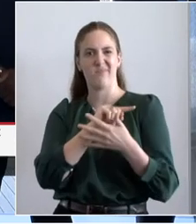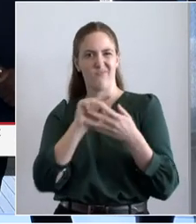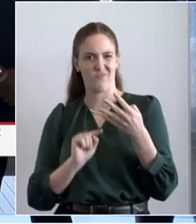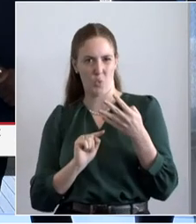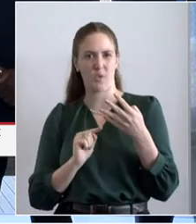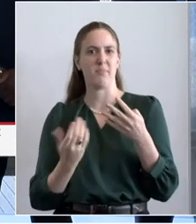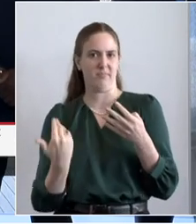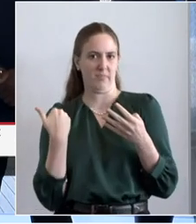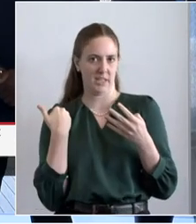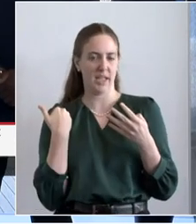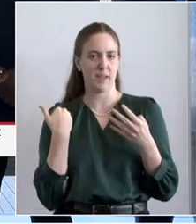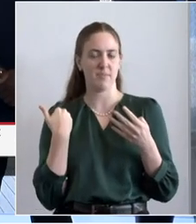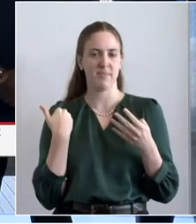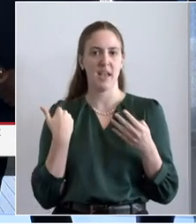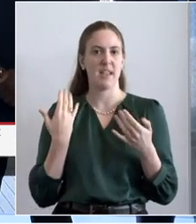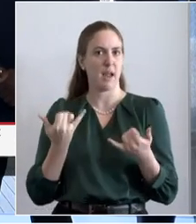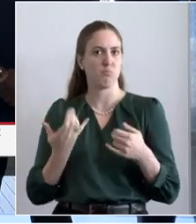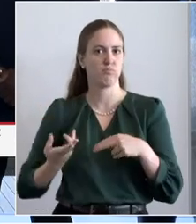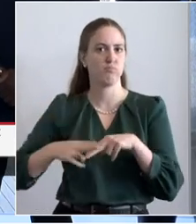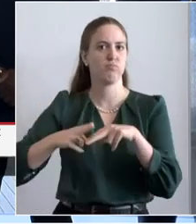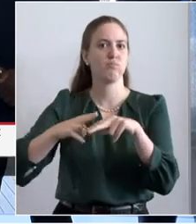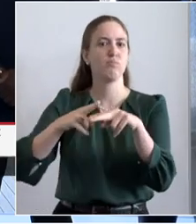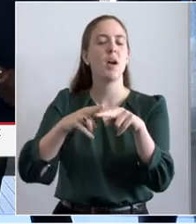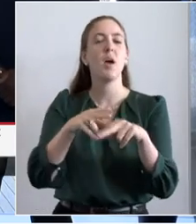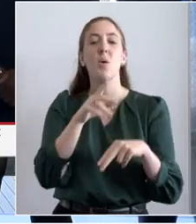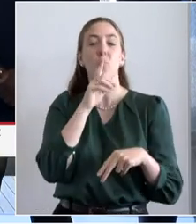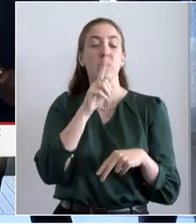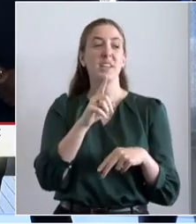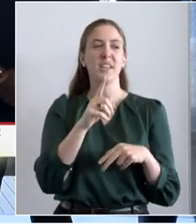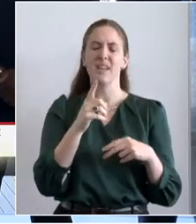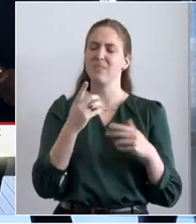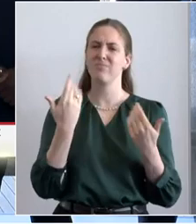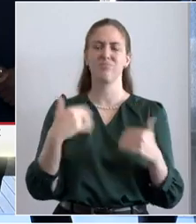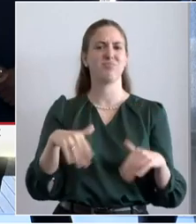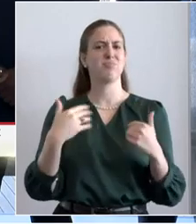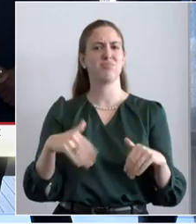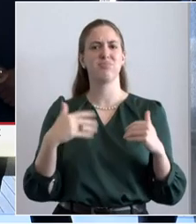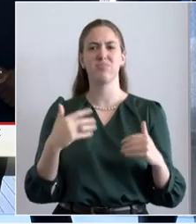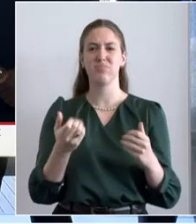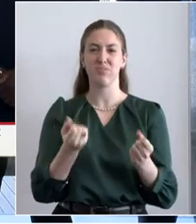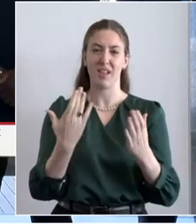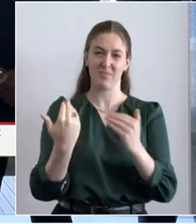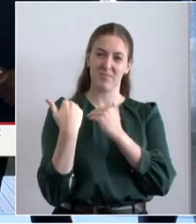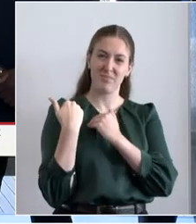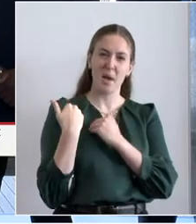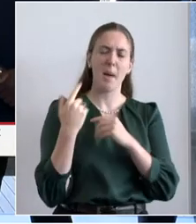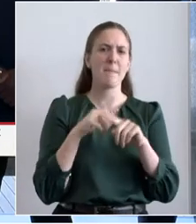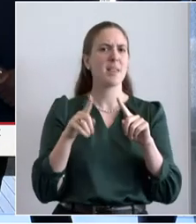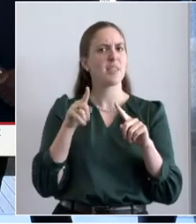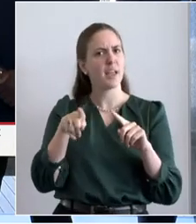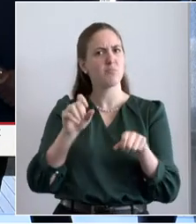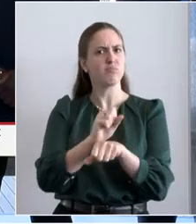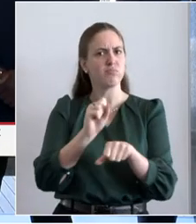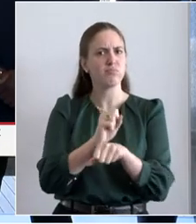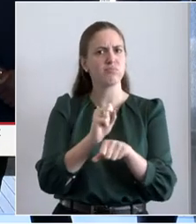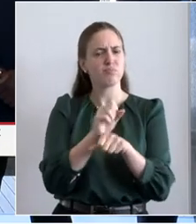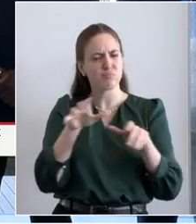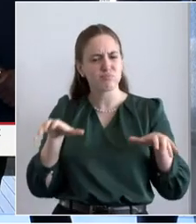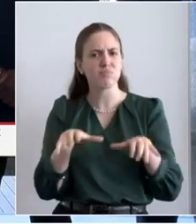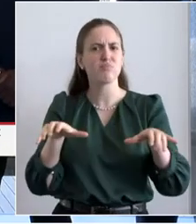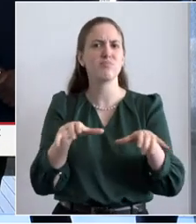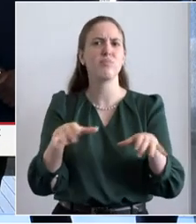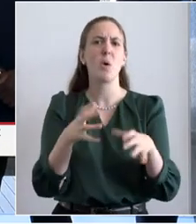participation in DCAP. It is a huge undertaking for them, but they continuously embrace what is required to achieve the high impact